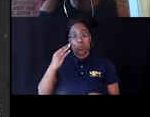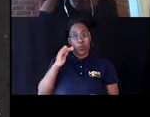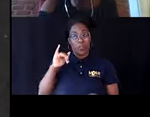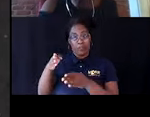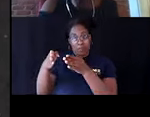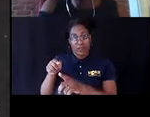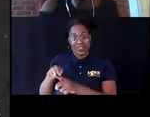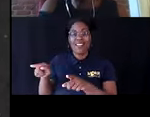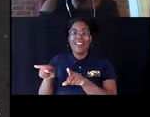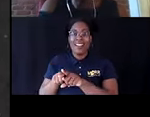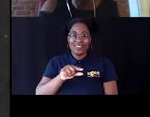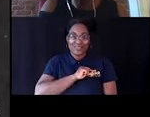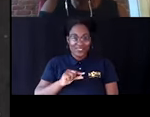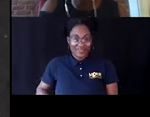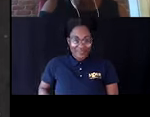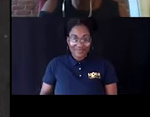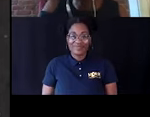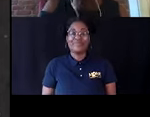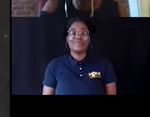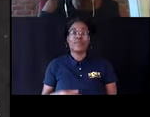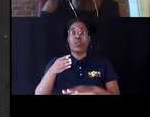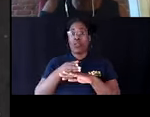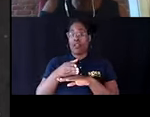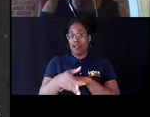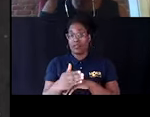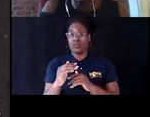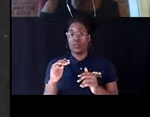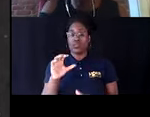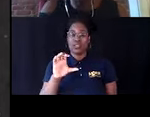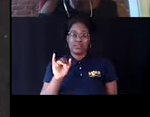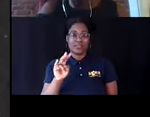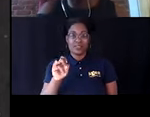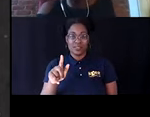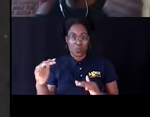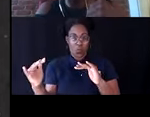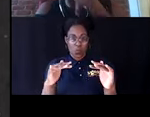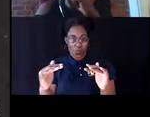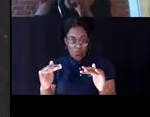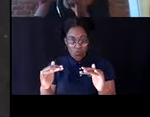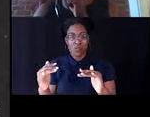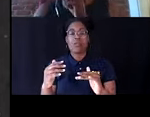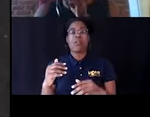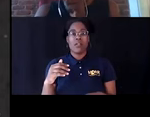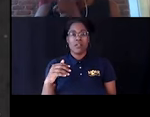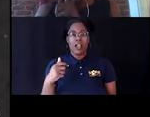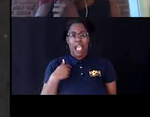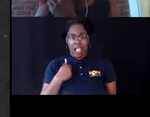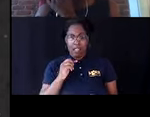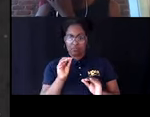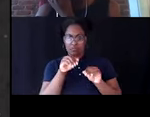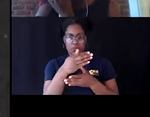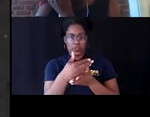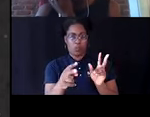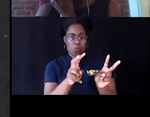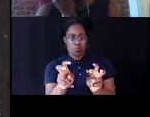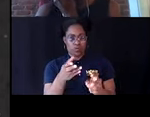immediate time after World War II. I'm sorry, after the Civil War, not World War II. And so I put some of these quotations here because honestly, I think